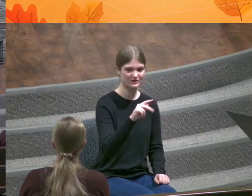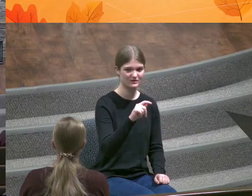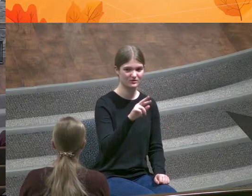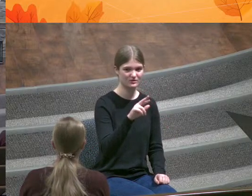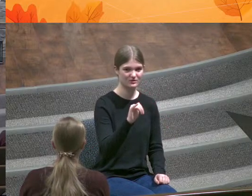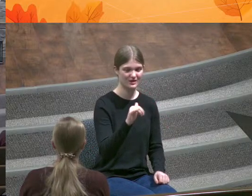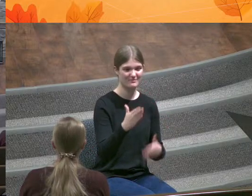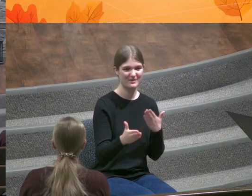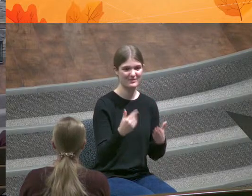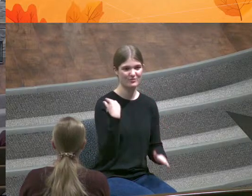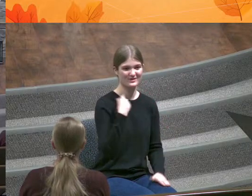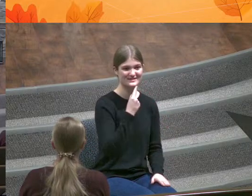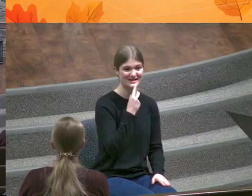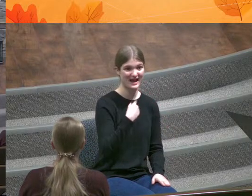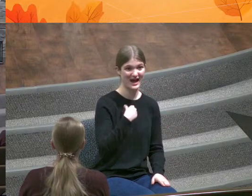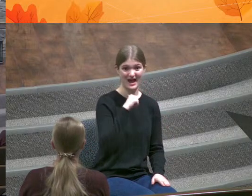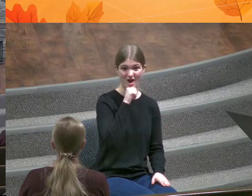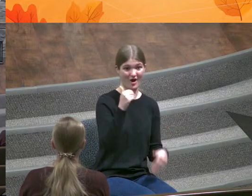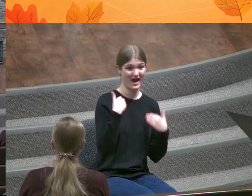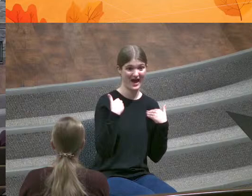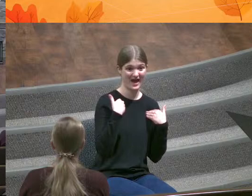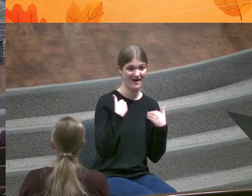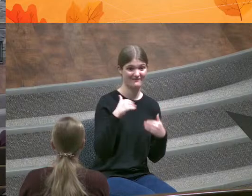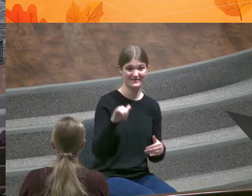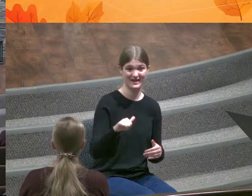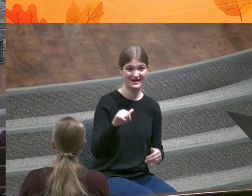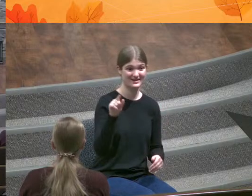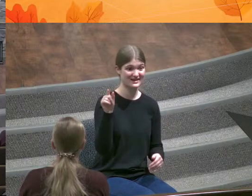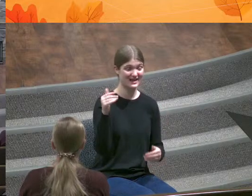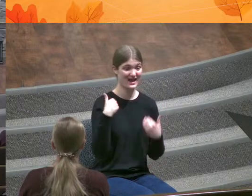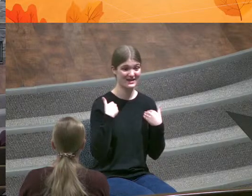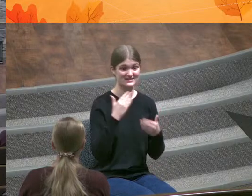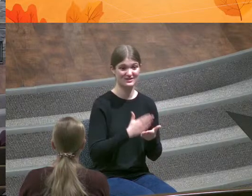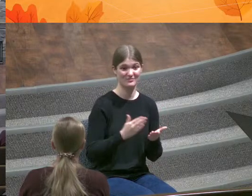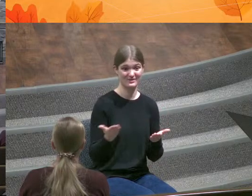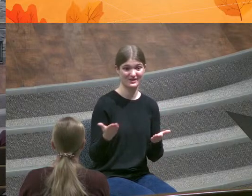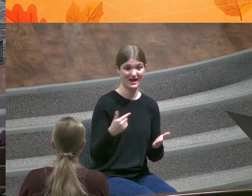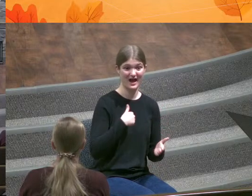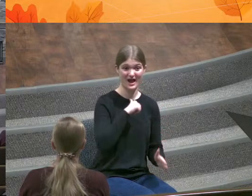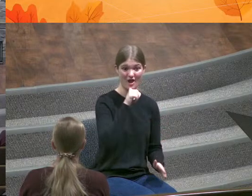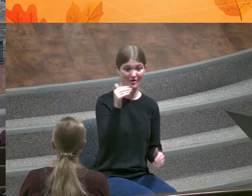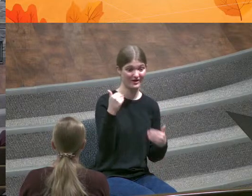just don't have. He had something that I don't have.